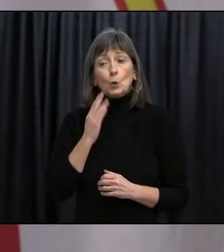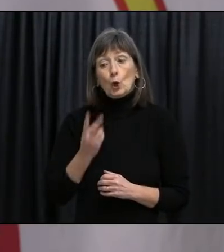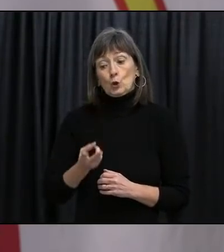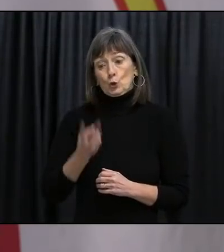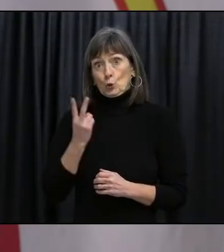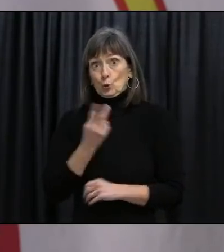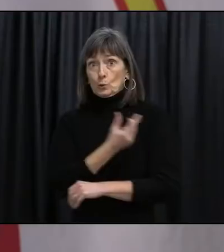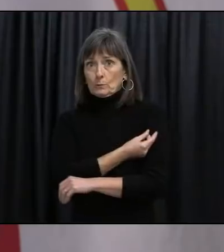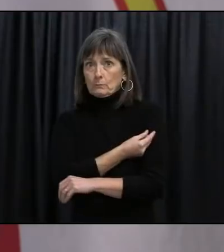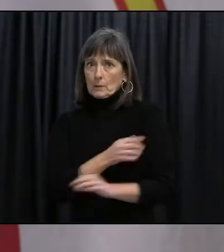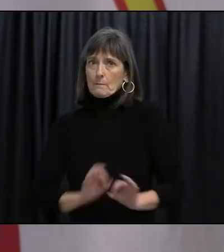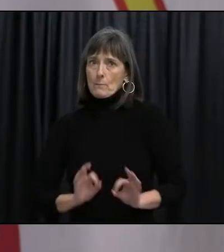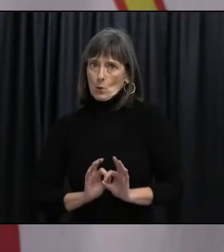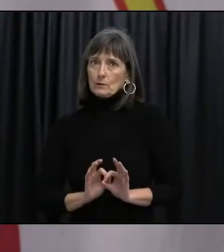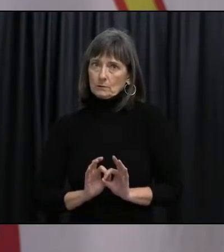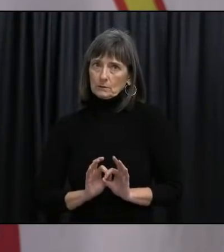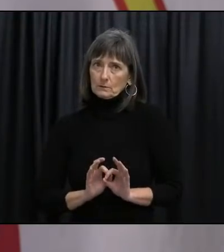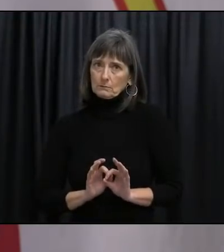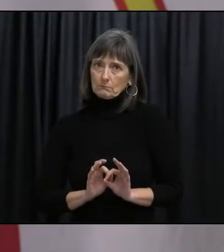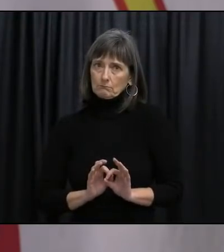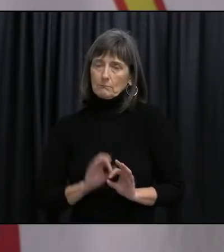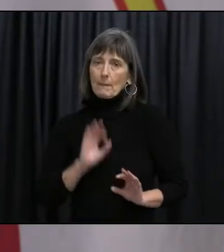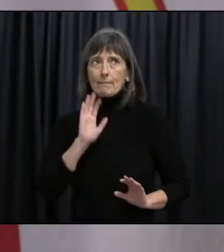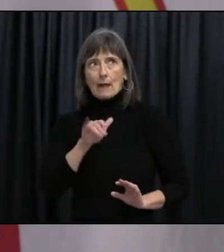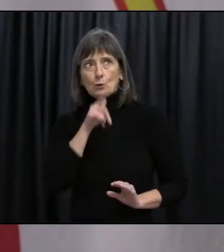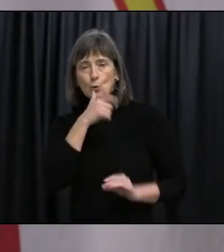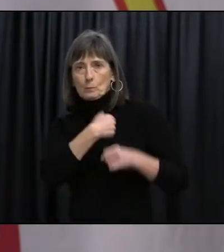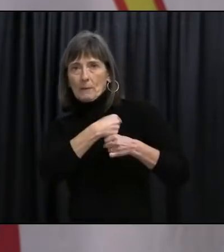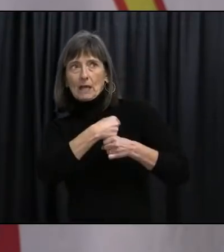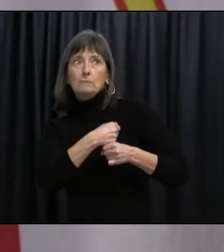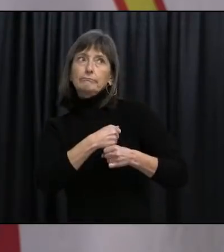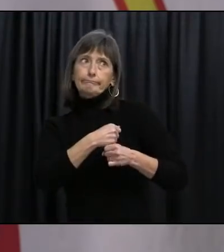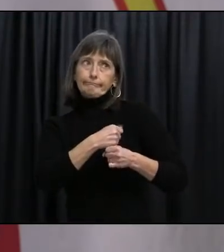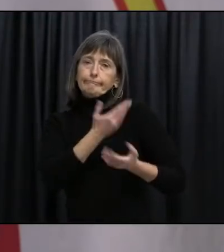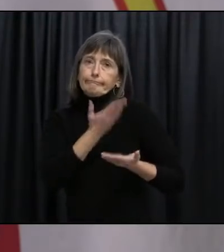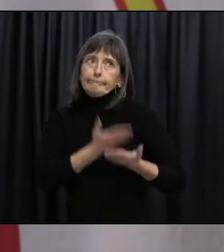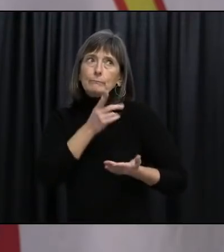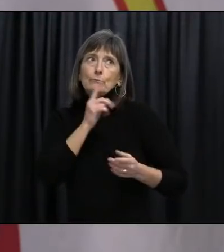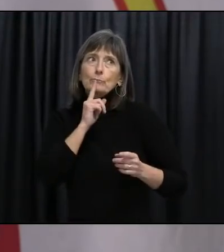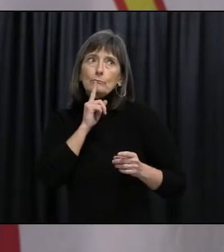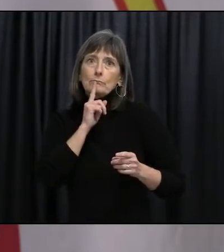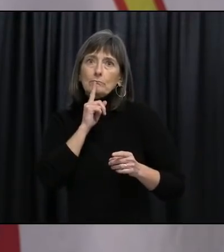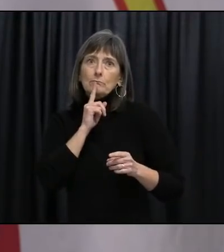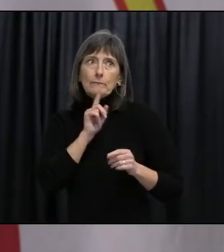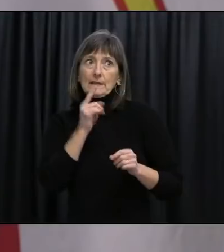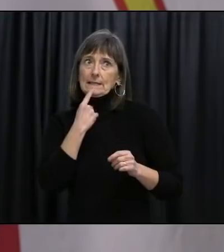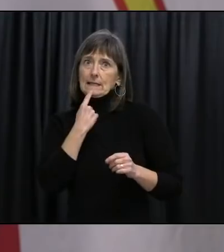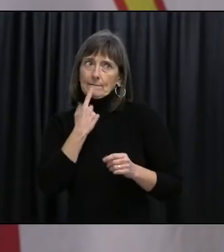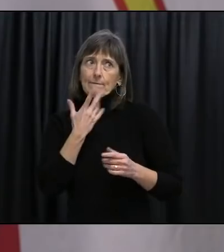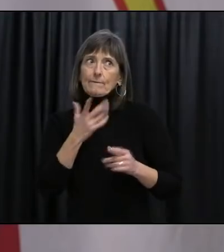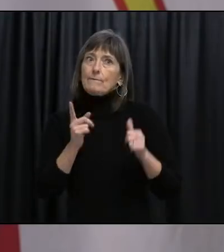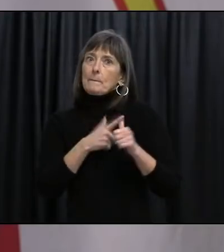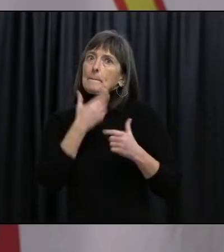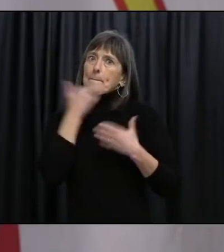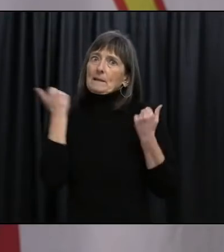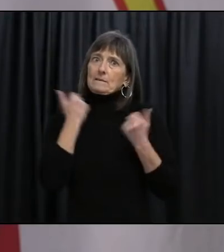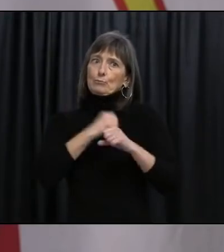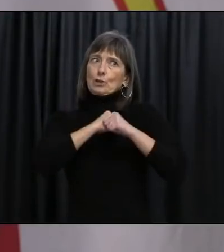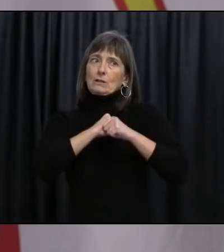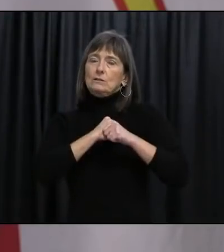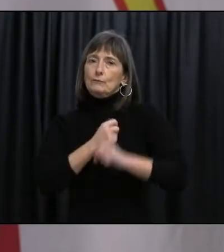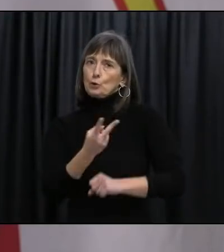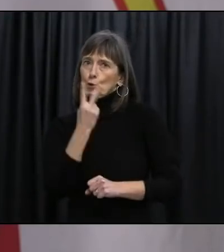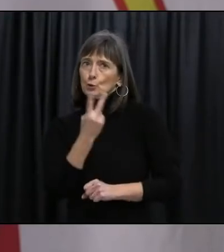two-dose system for the vaccine, and so we want to make sure we stay as close to that as we possibly can to